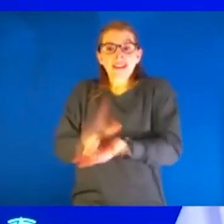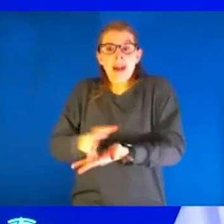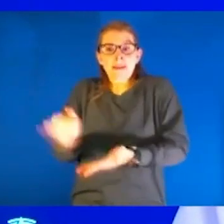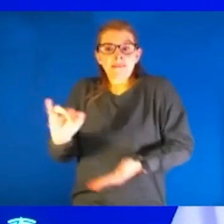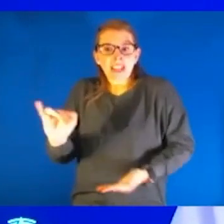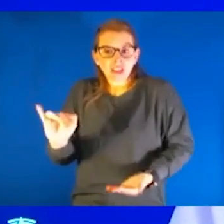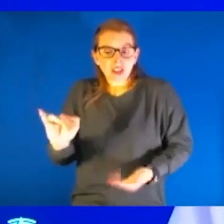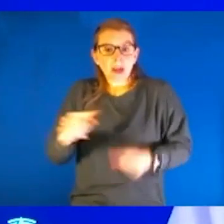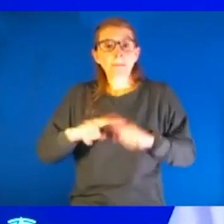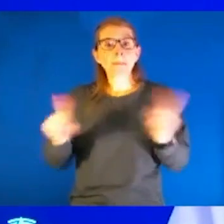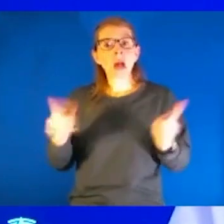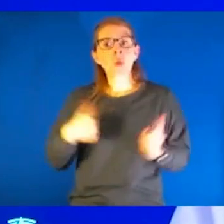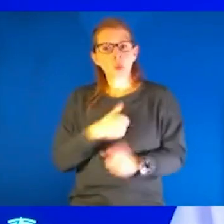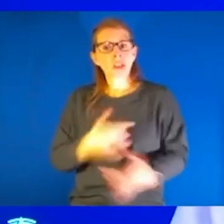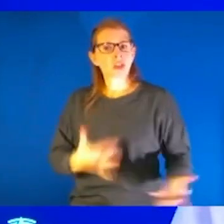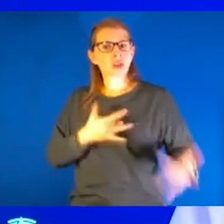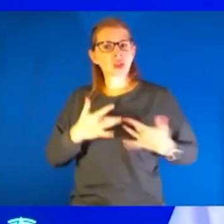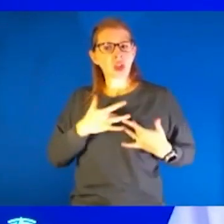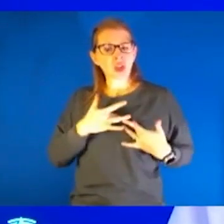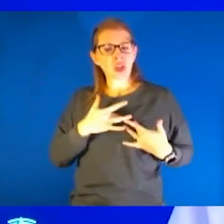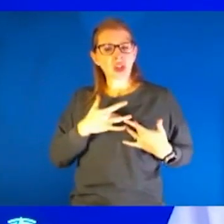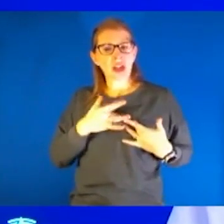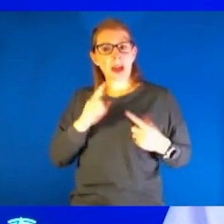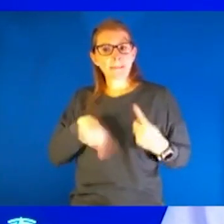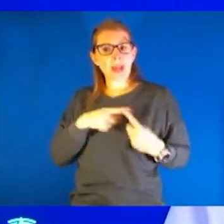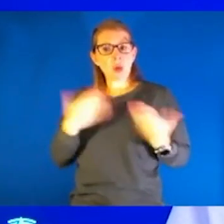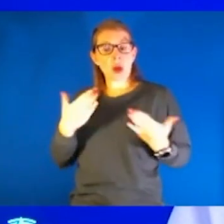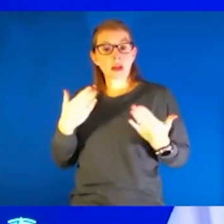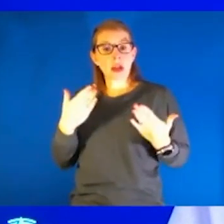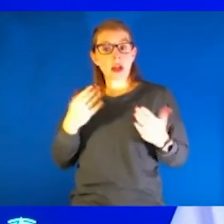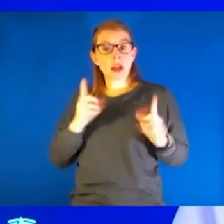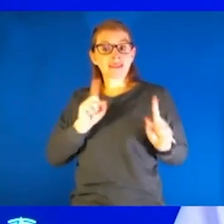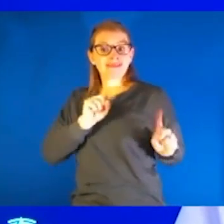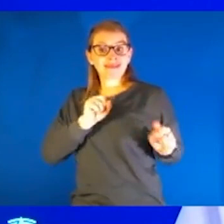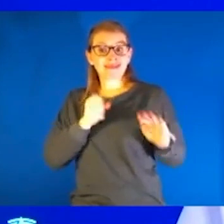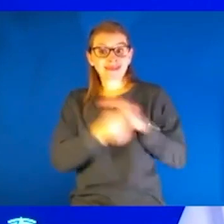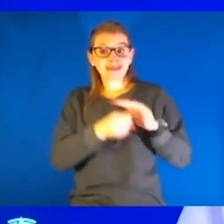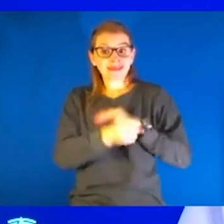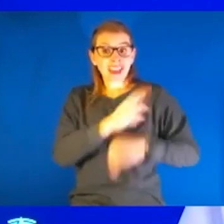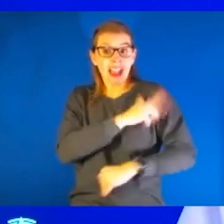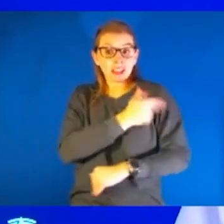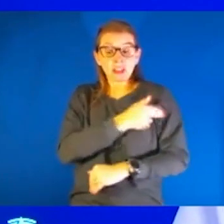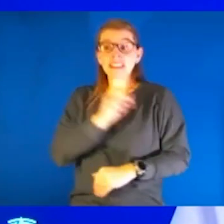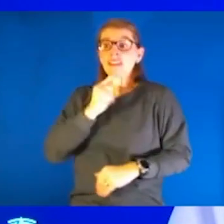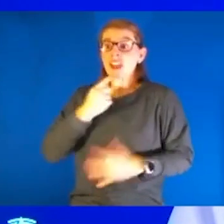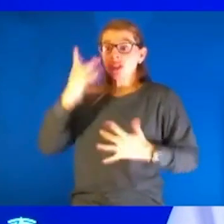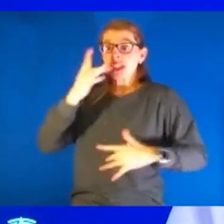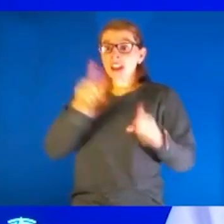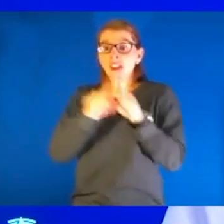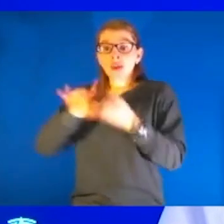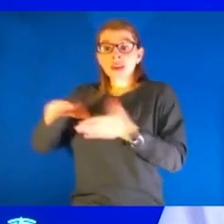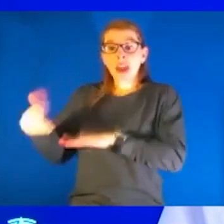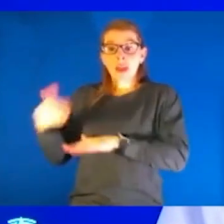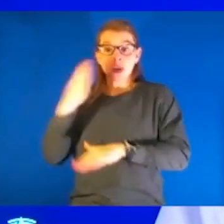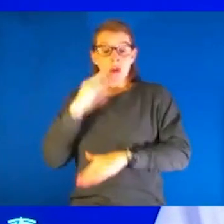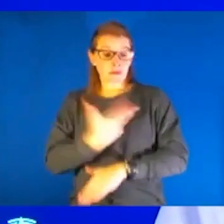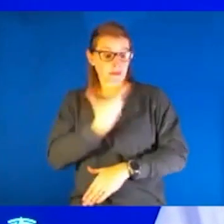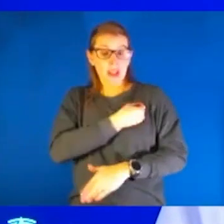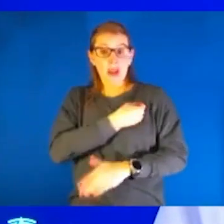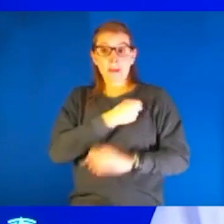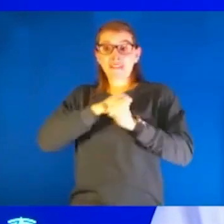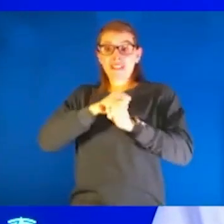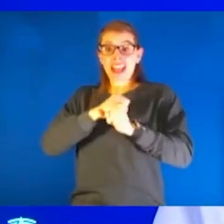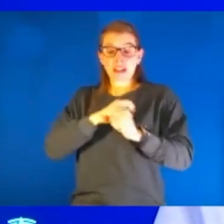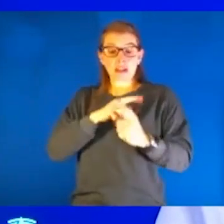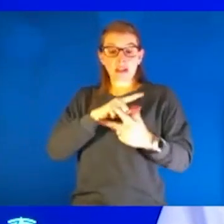we have concerns about is the hospitalizations, the severe disease and death. And we know that the vaccinations prevent that very, very